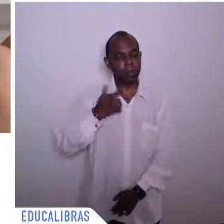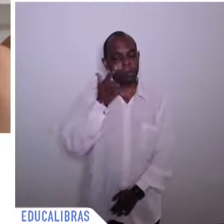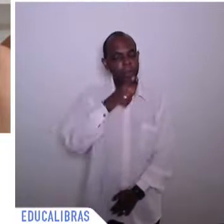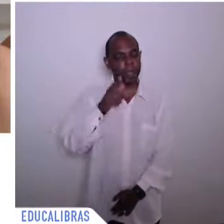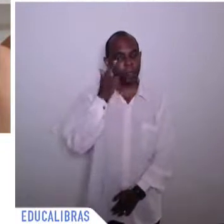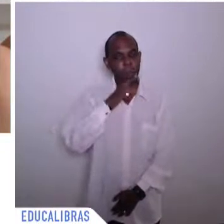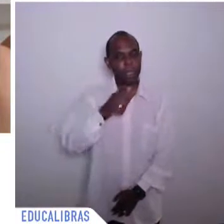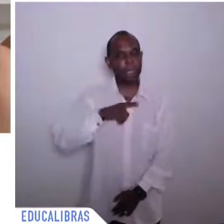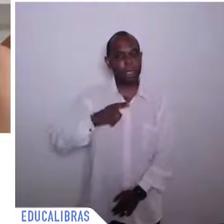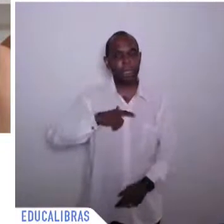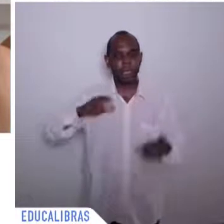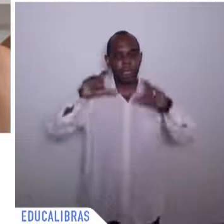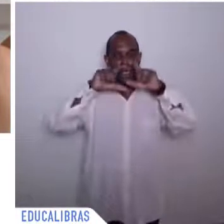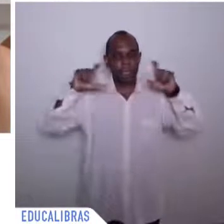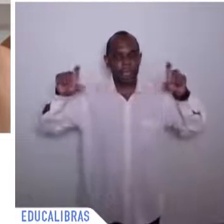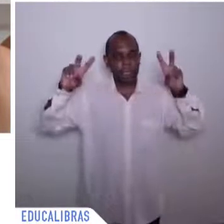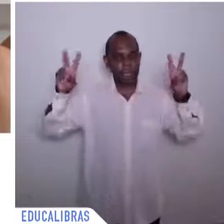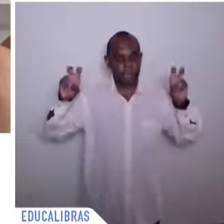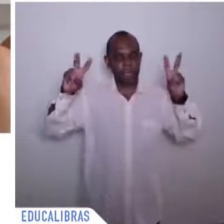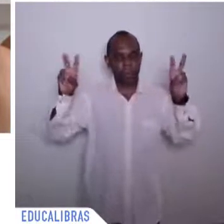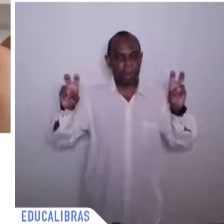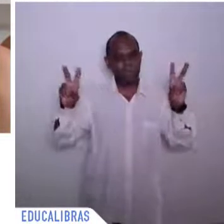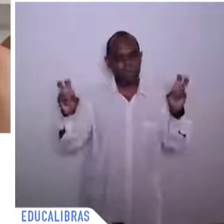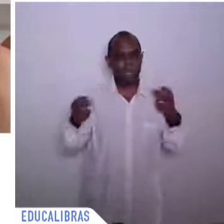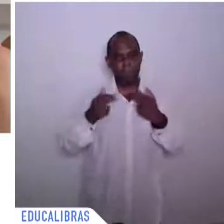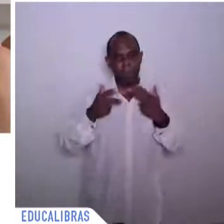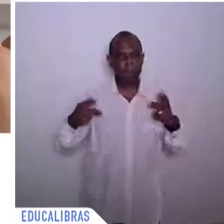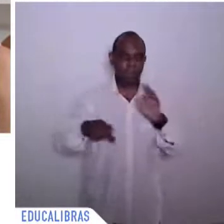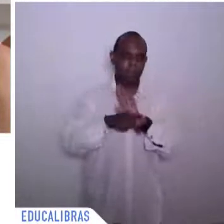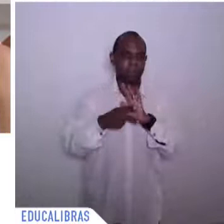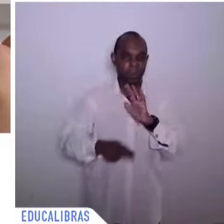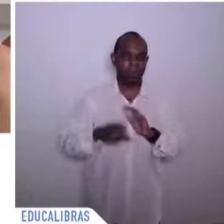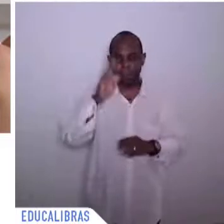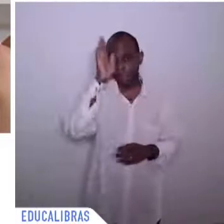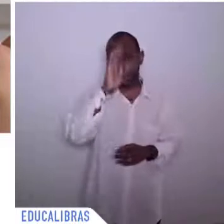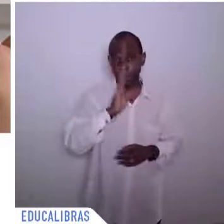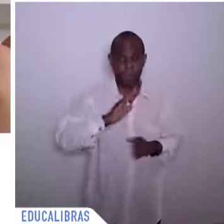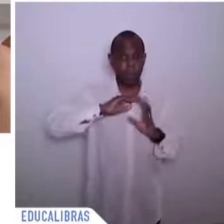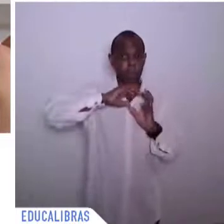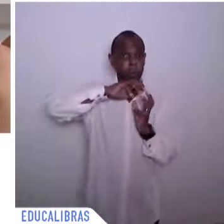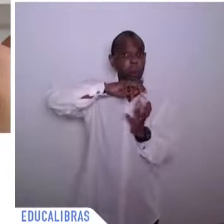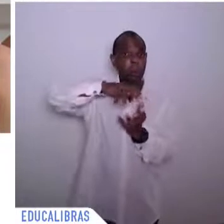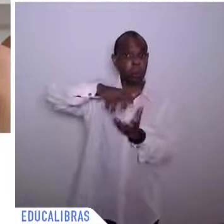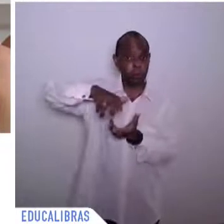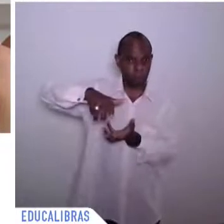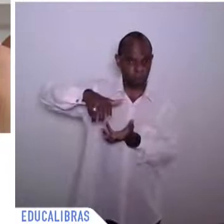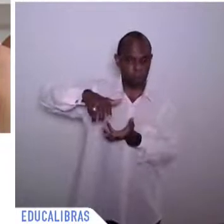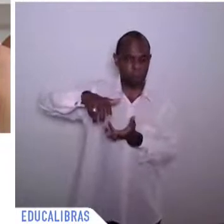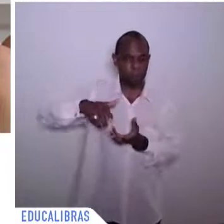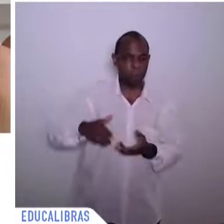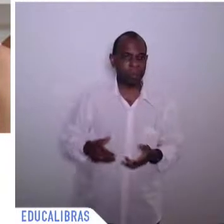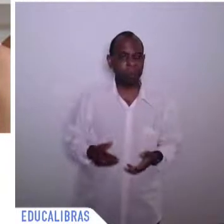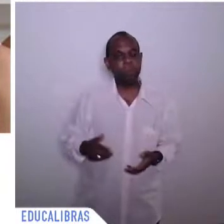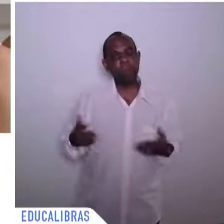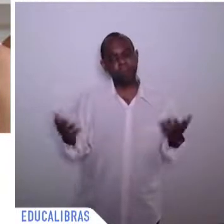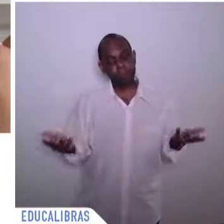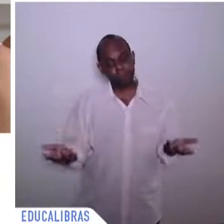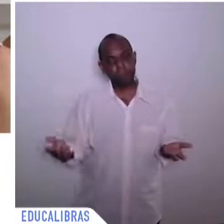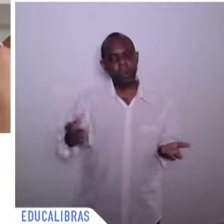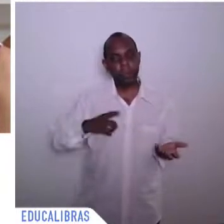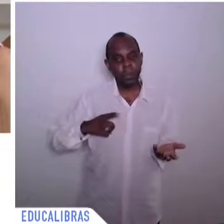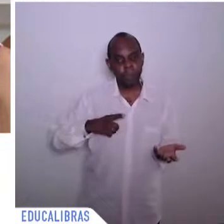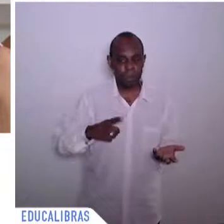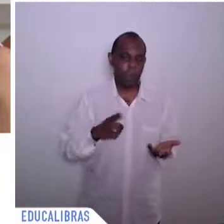pour le Brésil, because you're bringing several important themes for Brazil